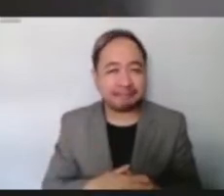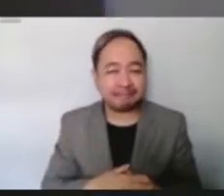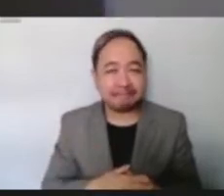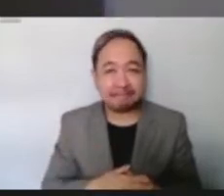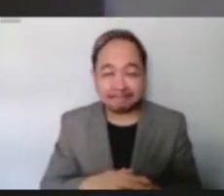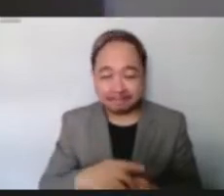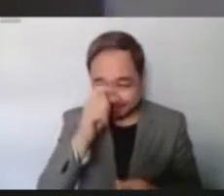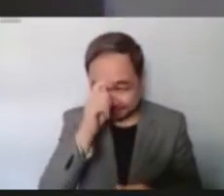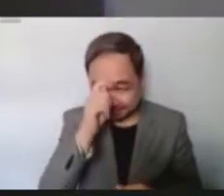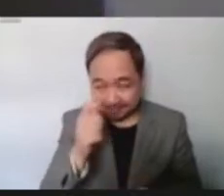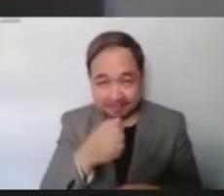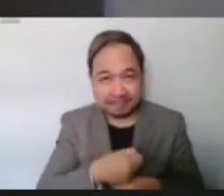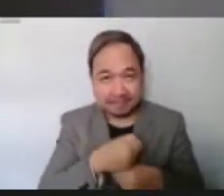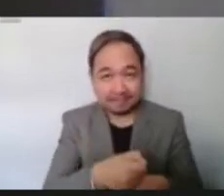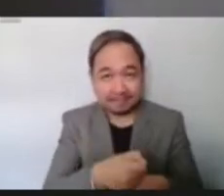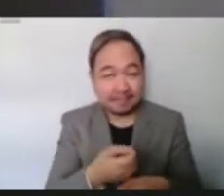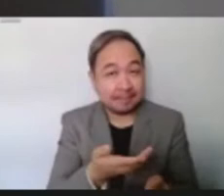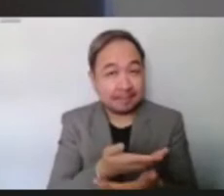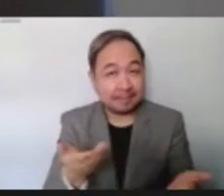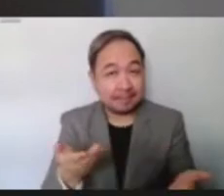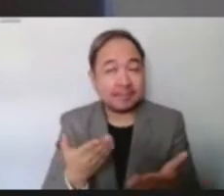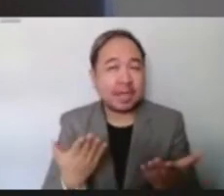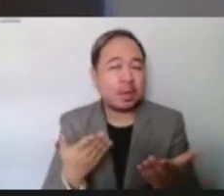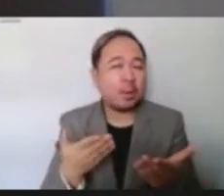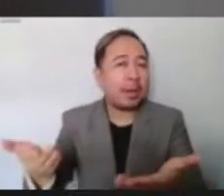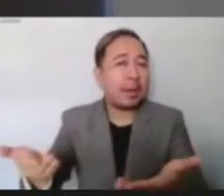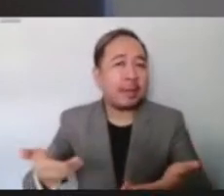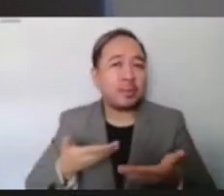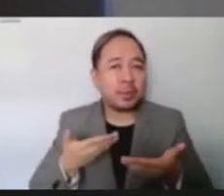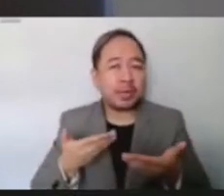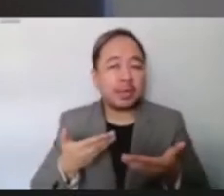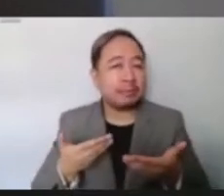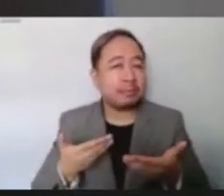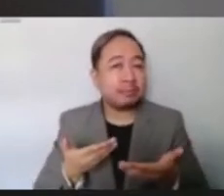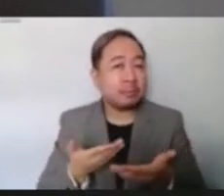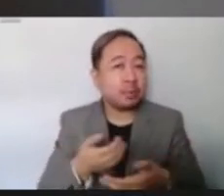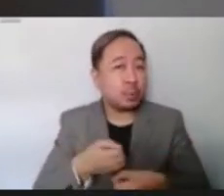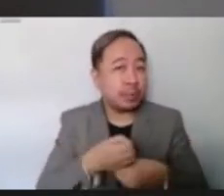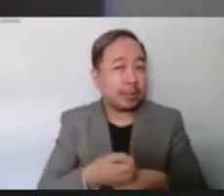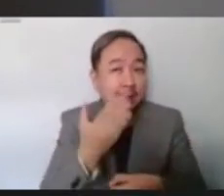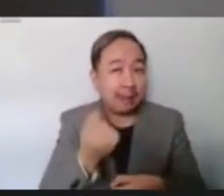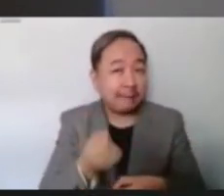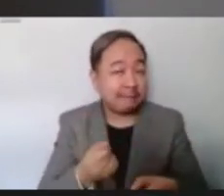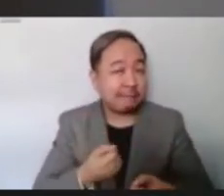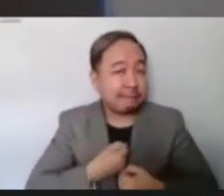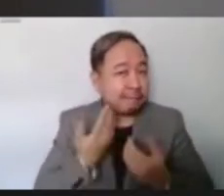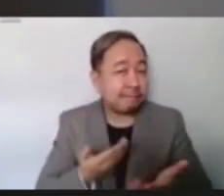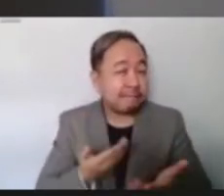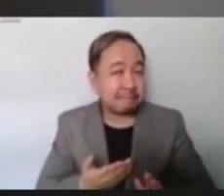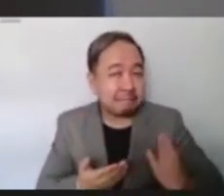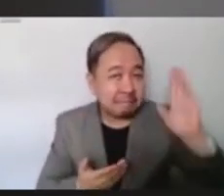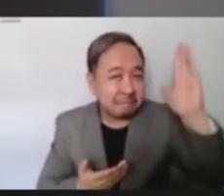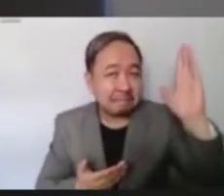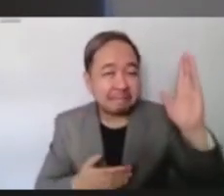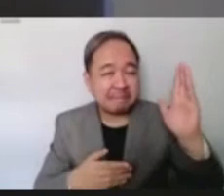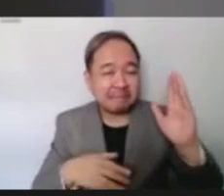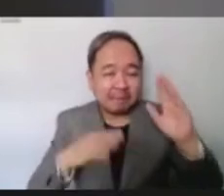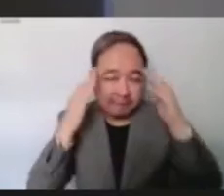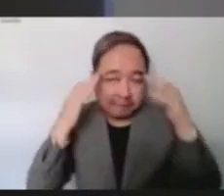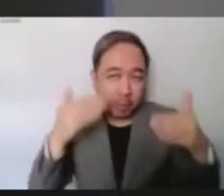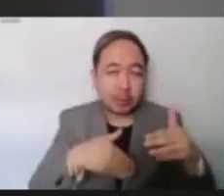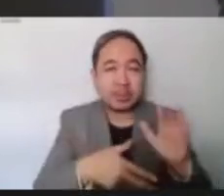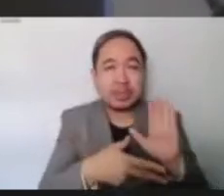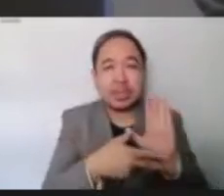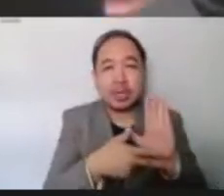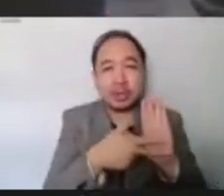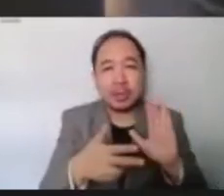now pleased to invite the distinguished delegates to intervene on agenda item 3. I will first open